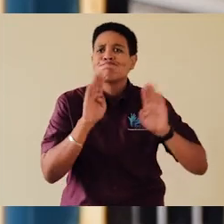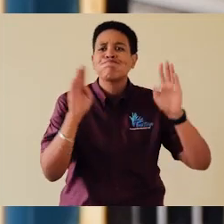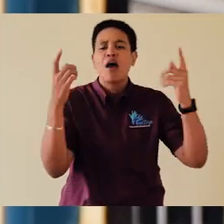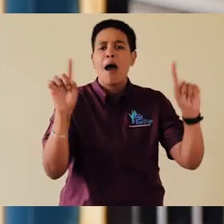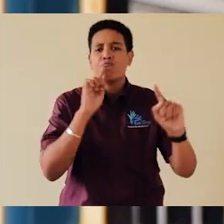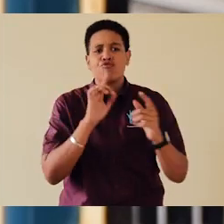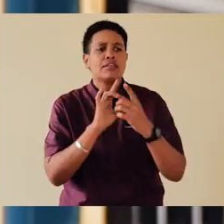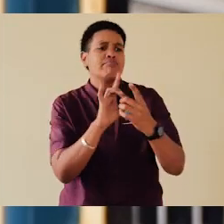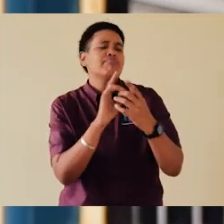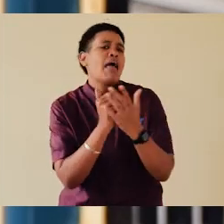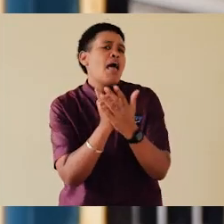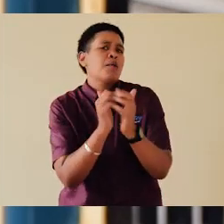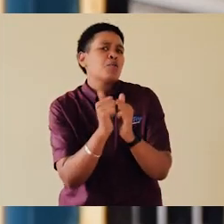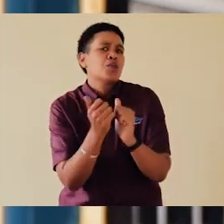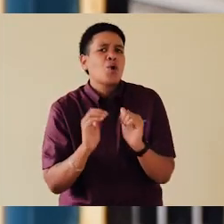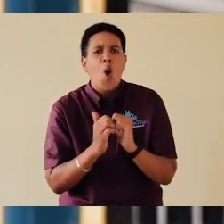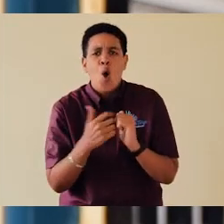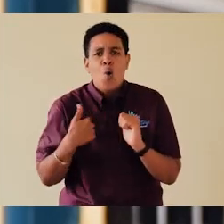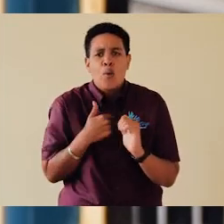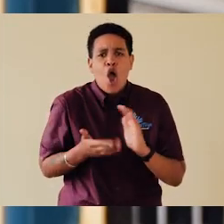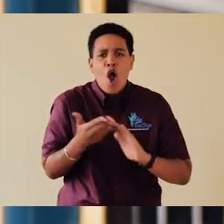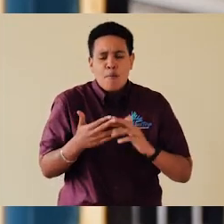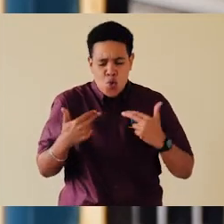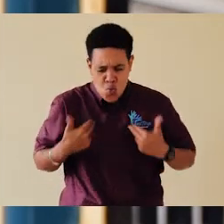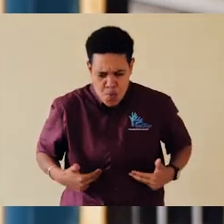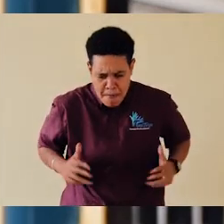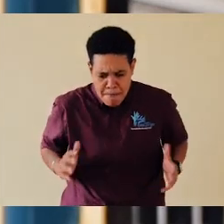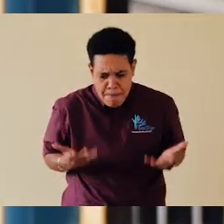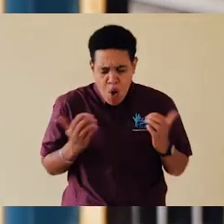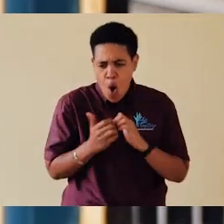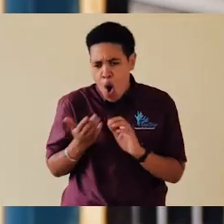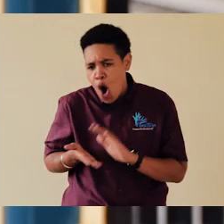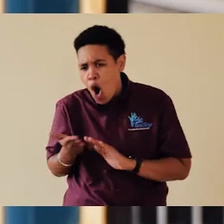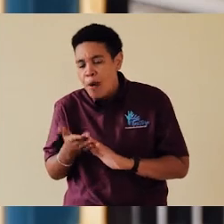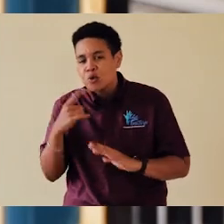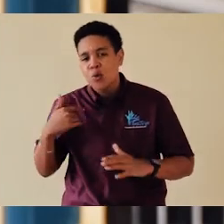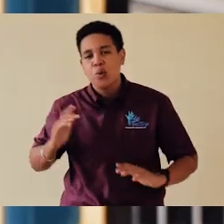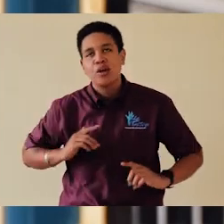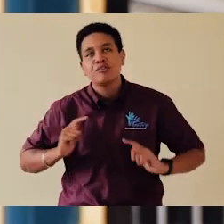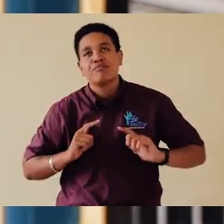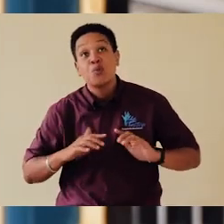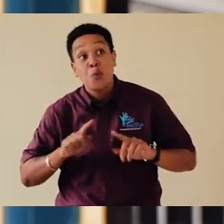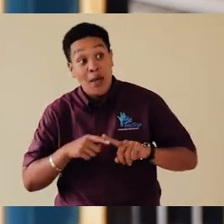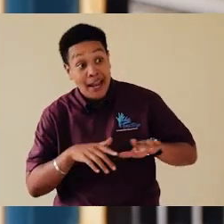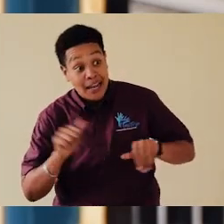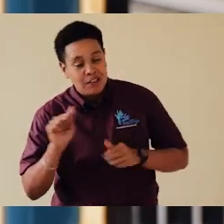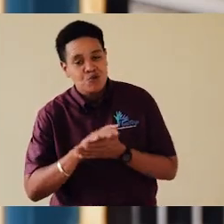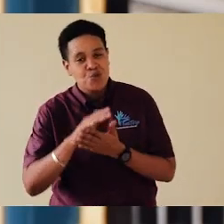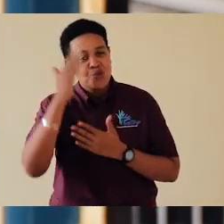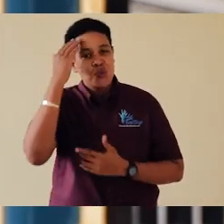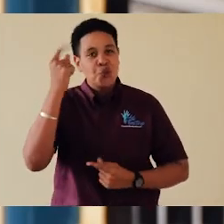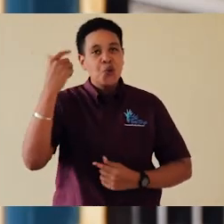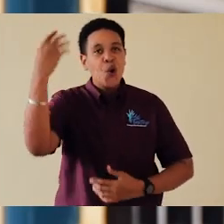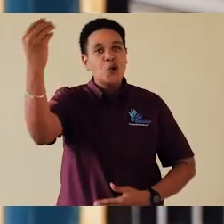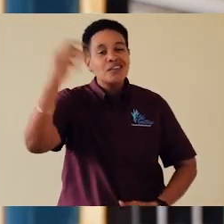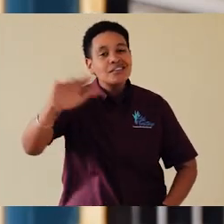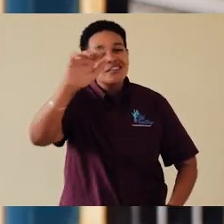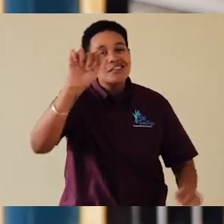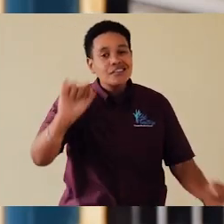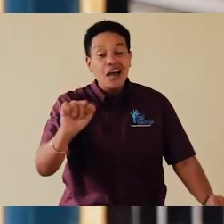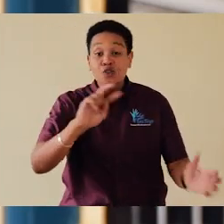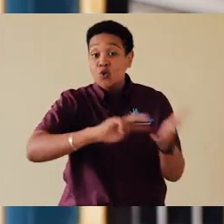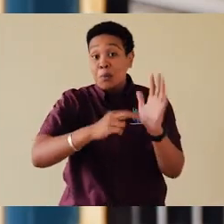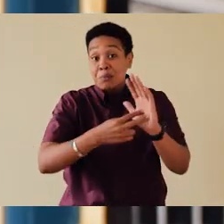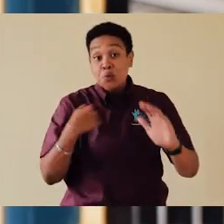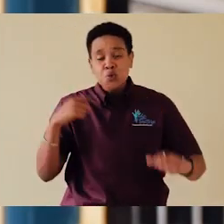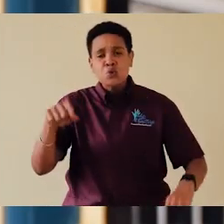with how we operate as human beings, and so we can take that out into the outside world. It means, therefore, that